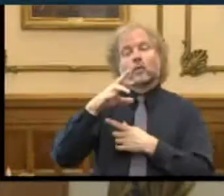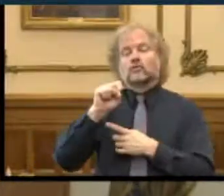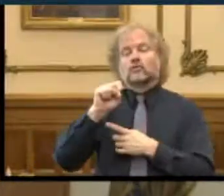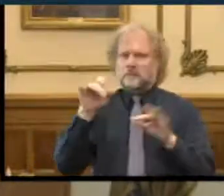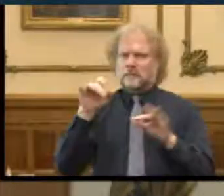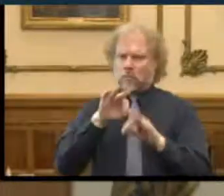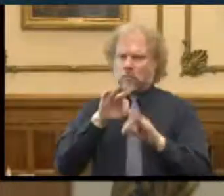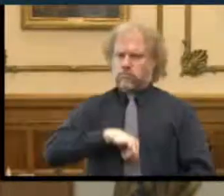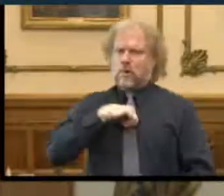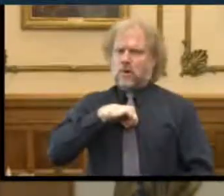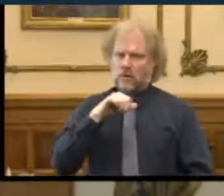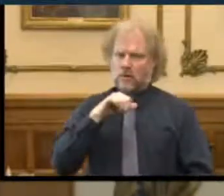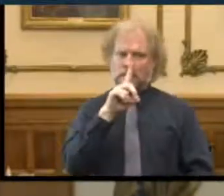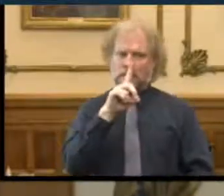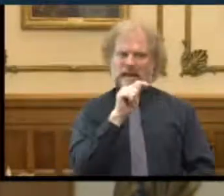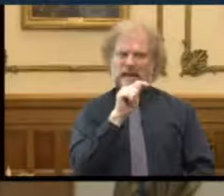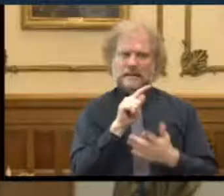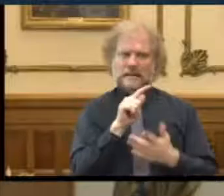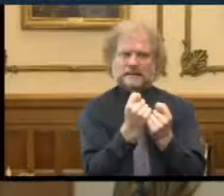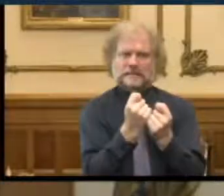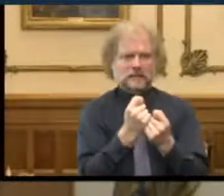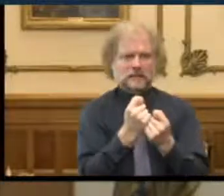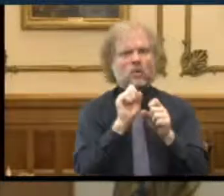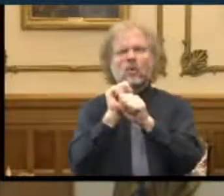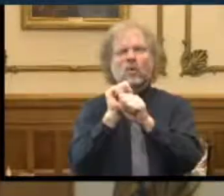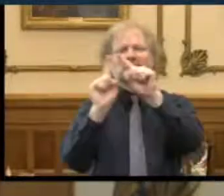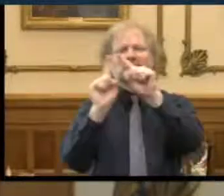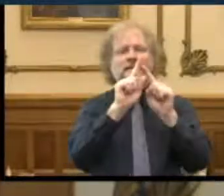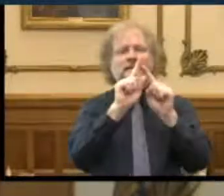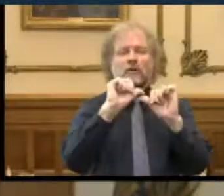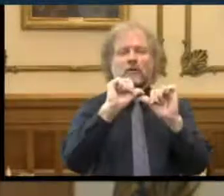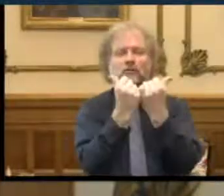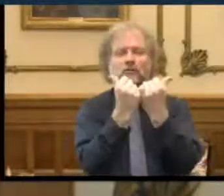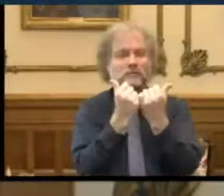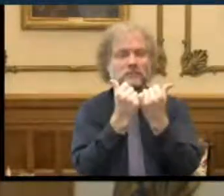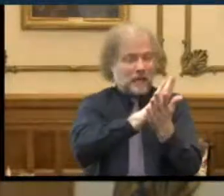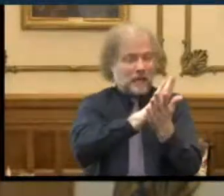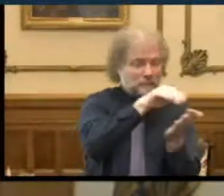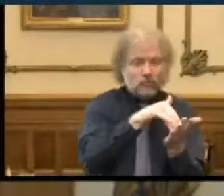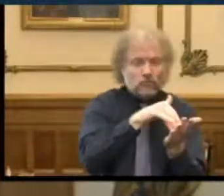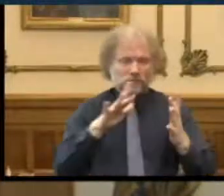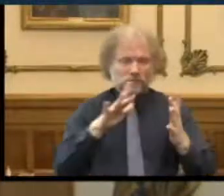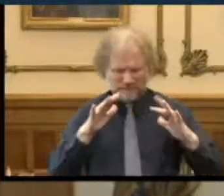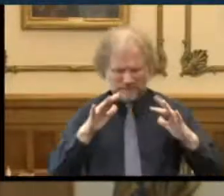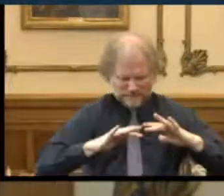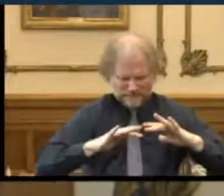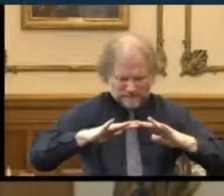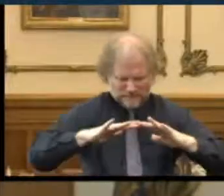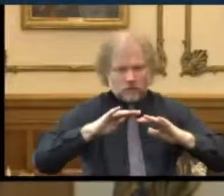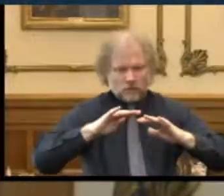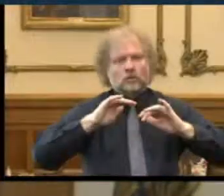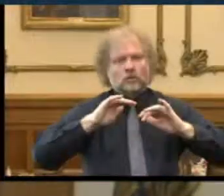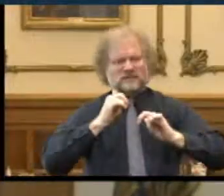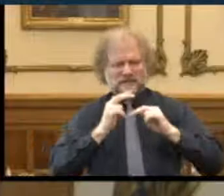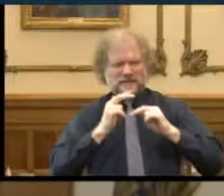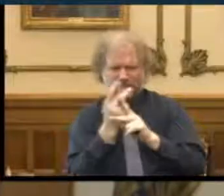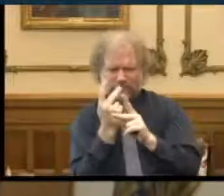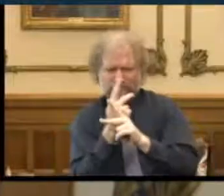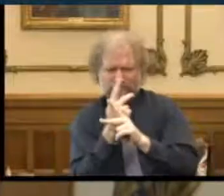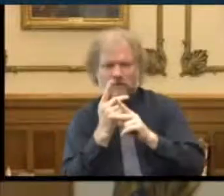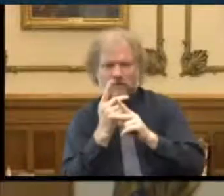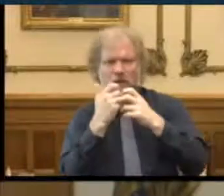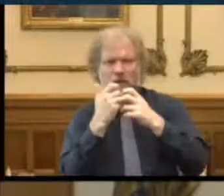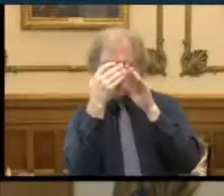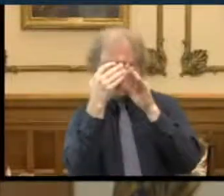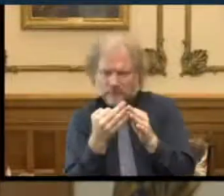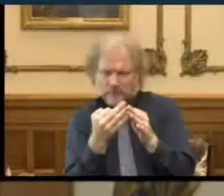proud of the data team that's worked across agencies, academic centers, and the rest to build out the process for determining COVID deaths in the